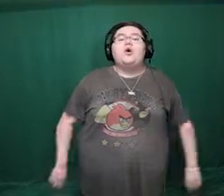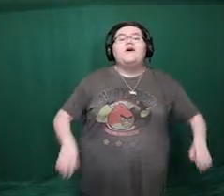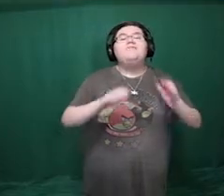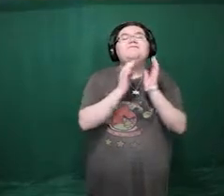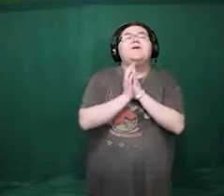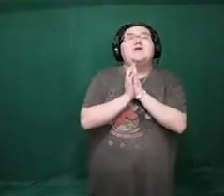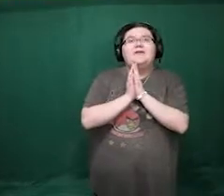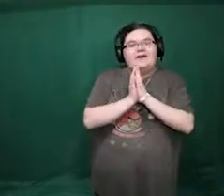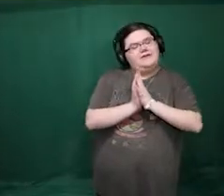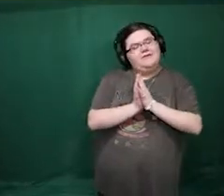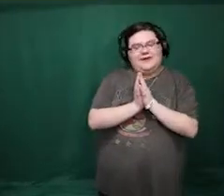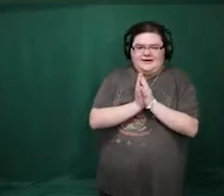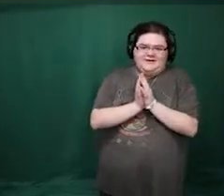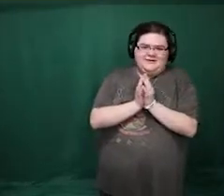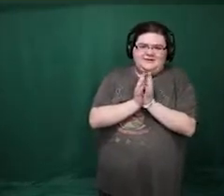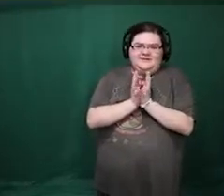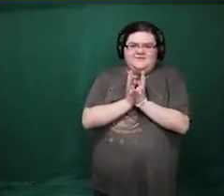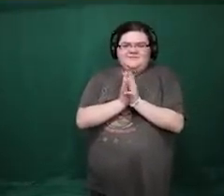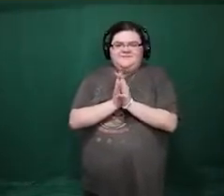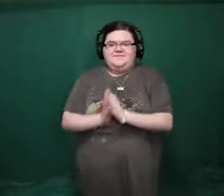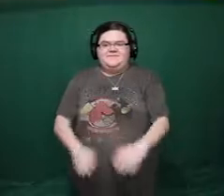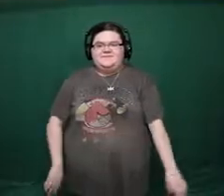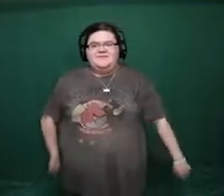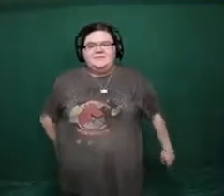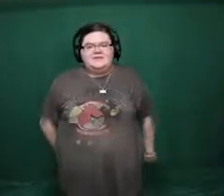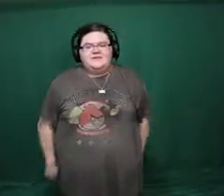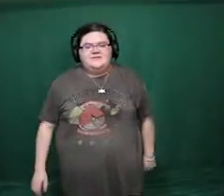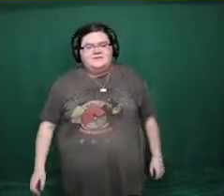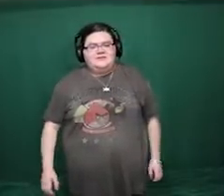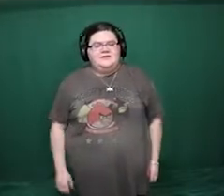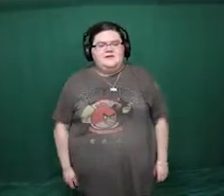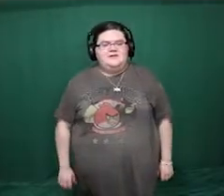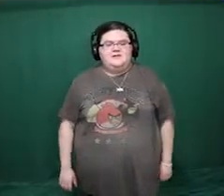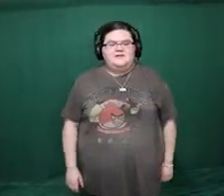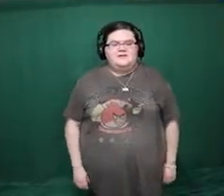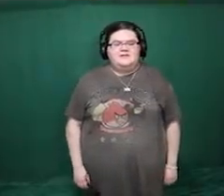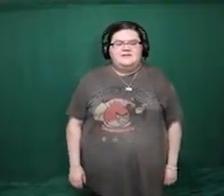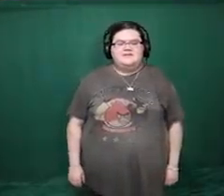Oh, no. Royal Thumb! Okay. People as well. Wait, what is this?